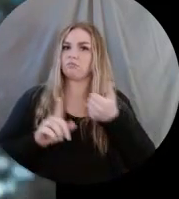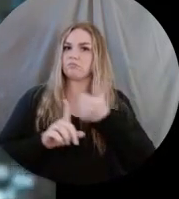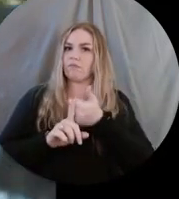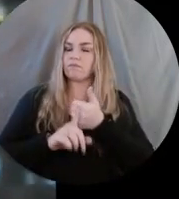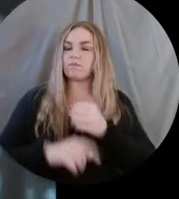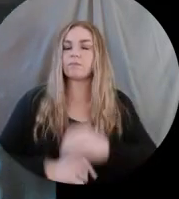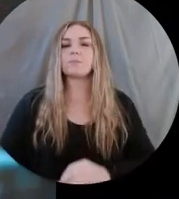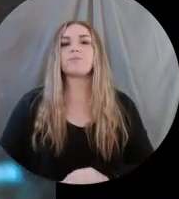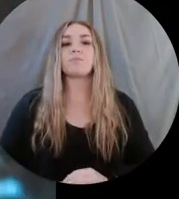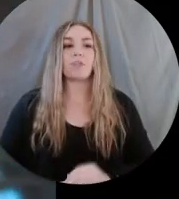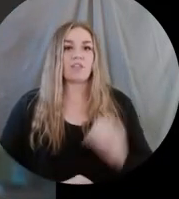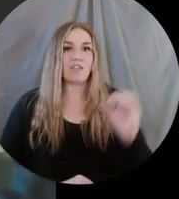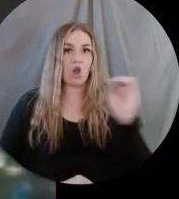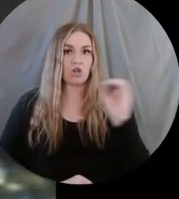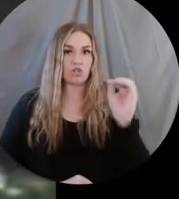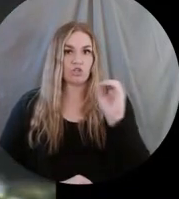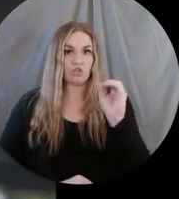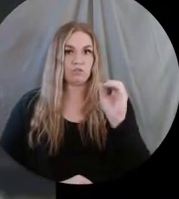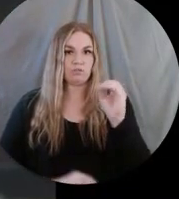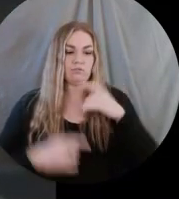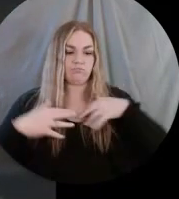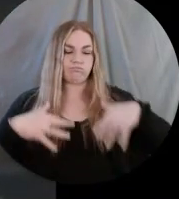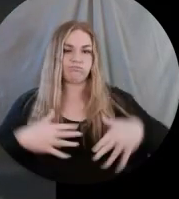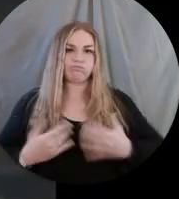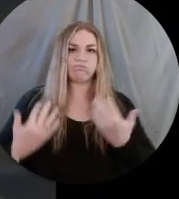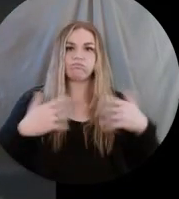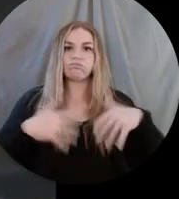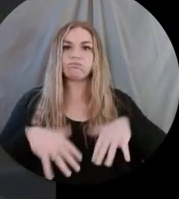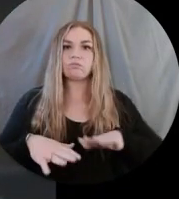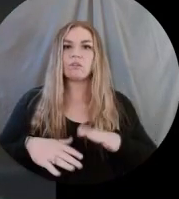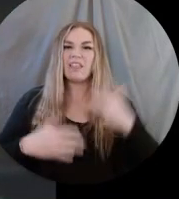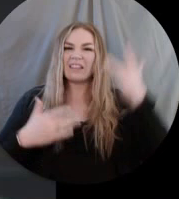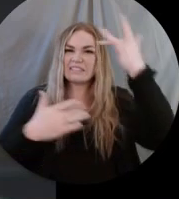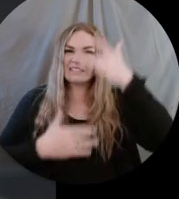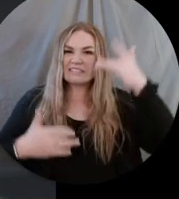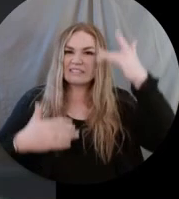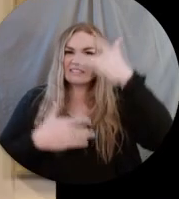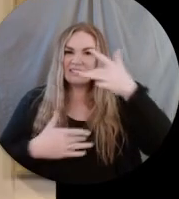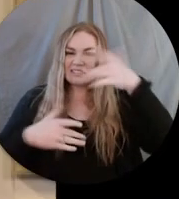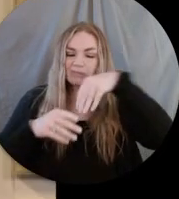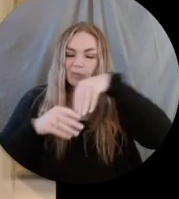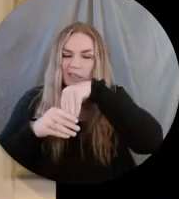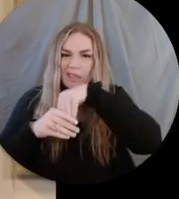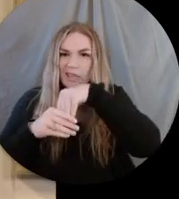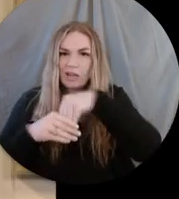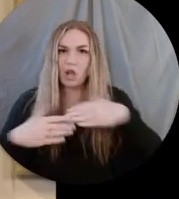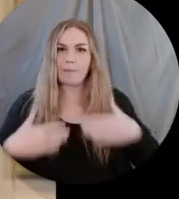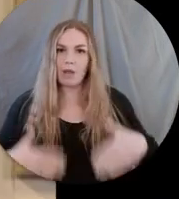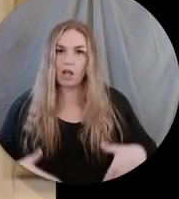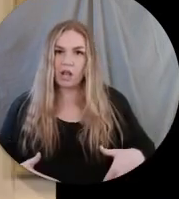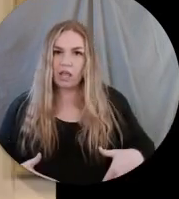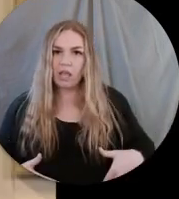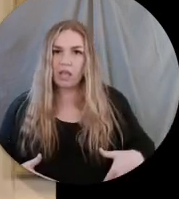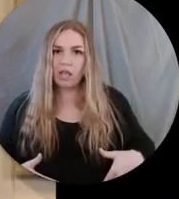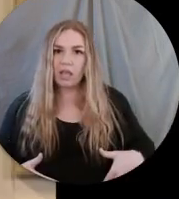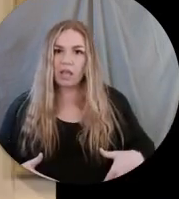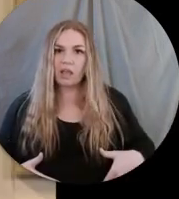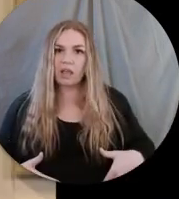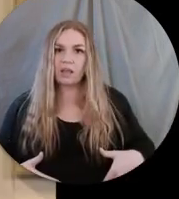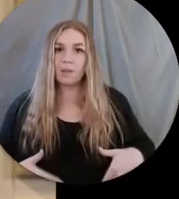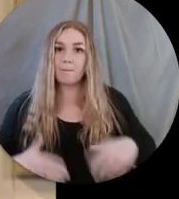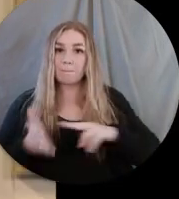oxygen which flows through our body, the diseases which survive, which proliferate in an environment with